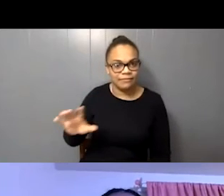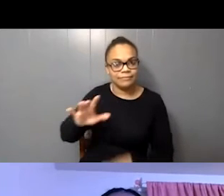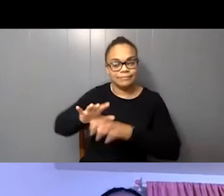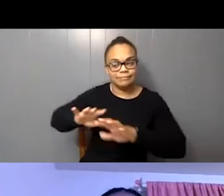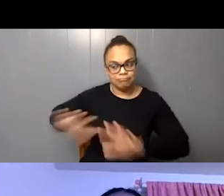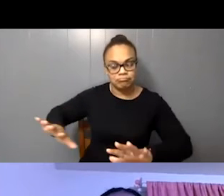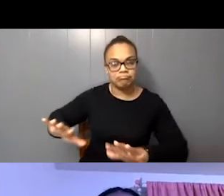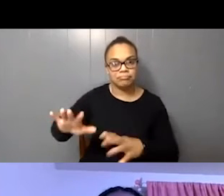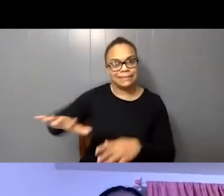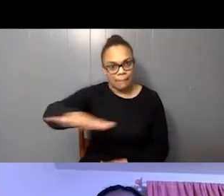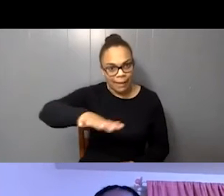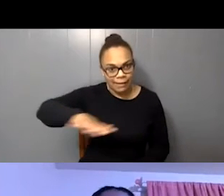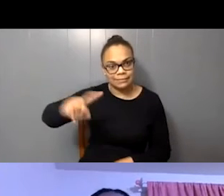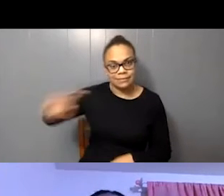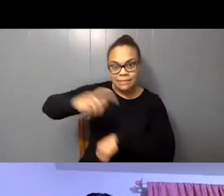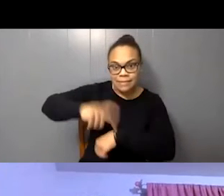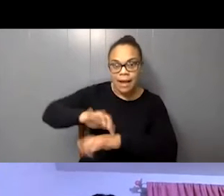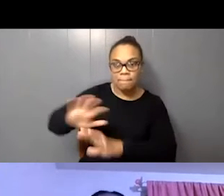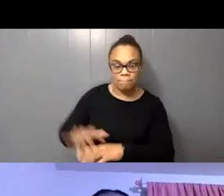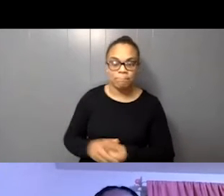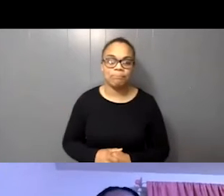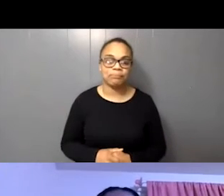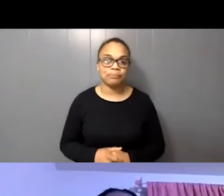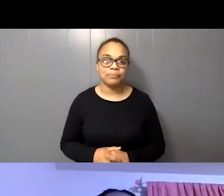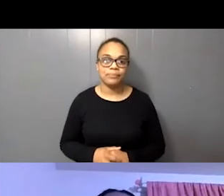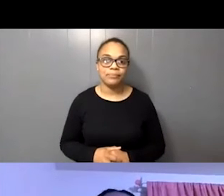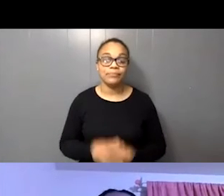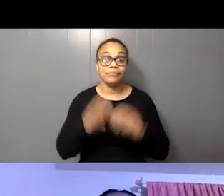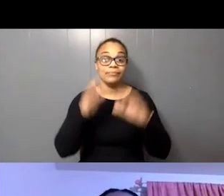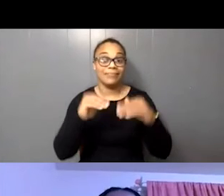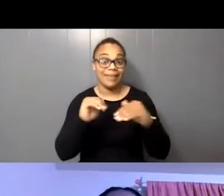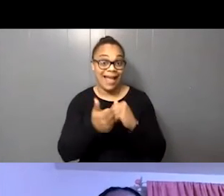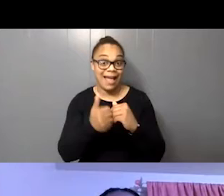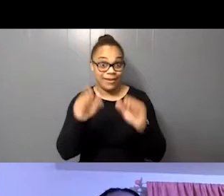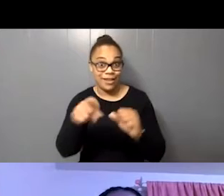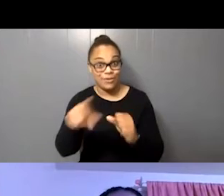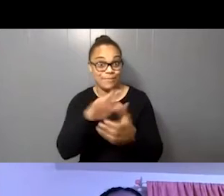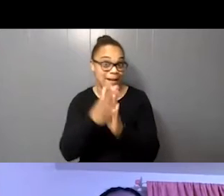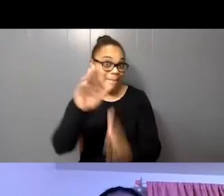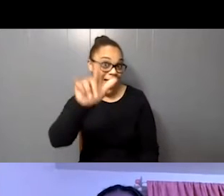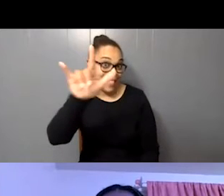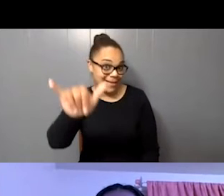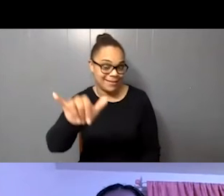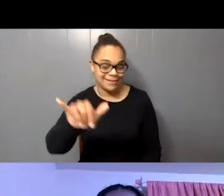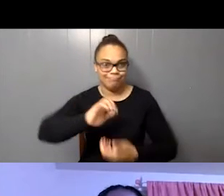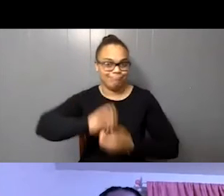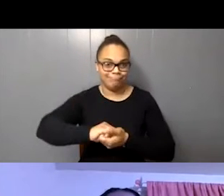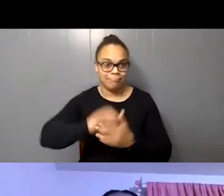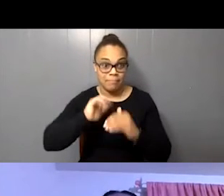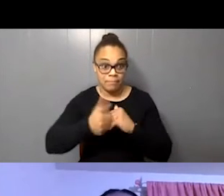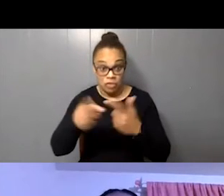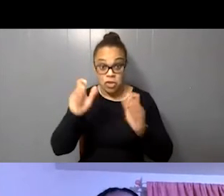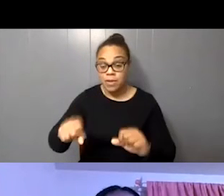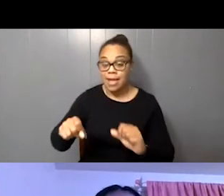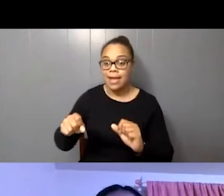So how can you be an ally? We're just going to go through these bullet points. You can acknowledge and discuss privilege.